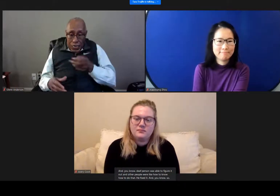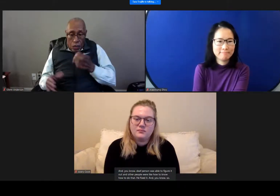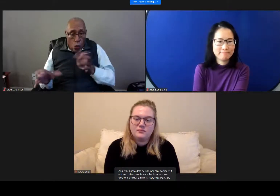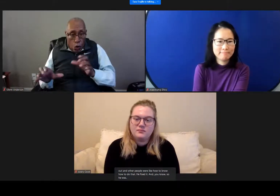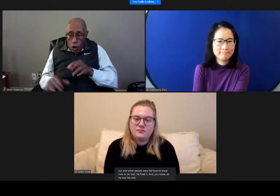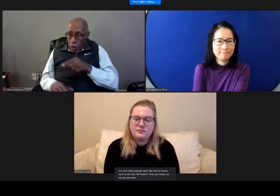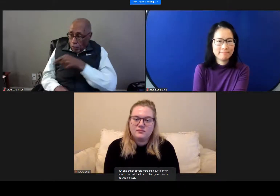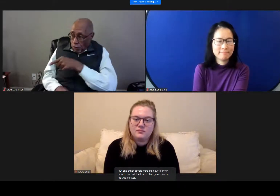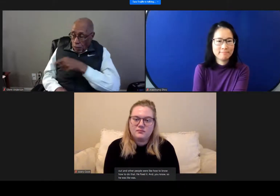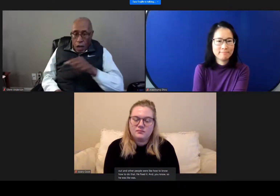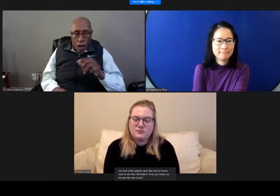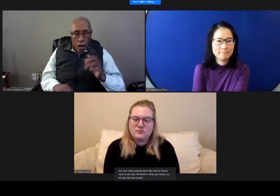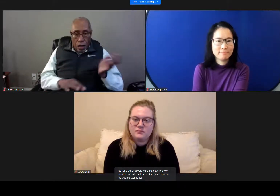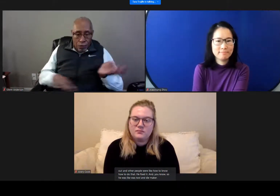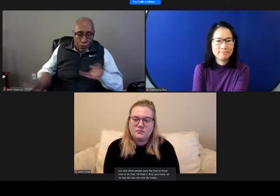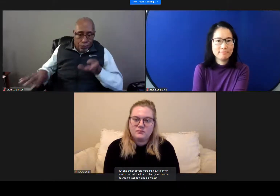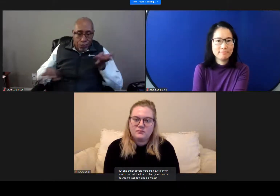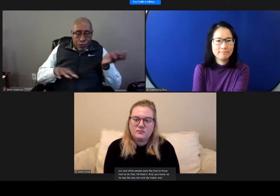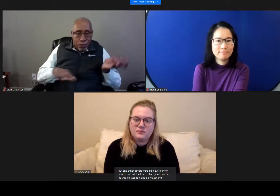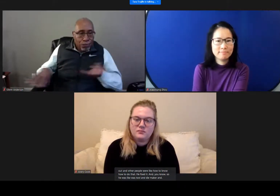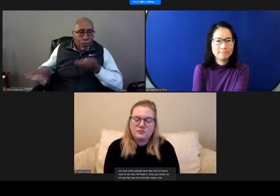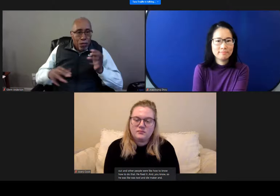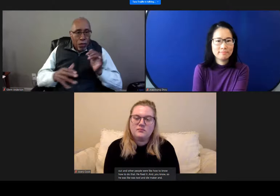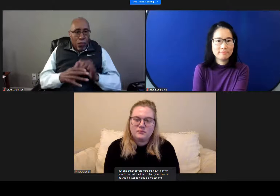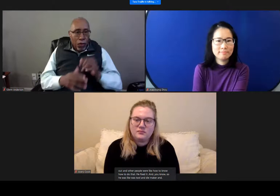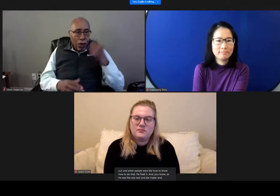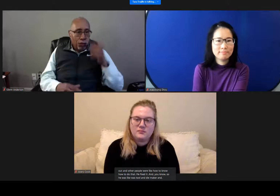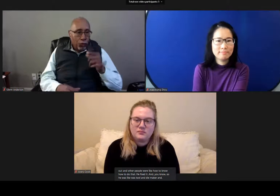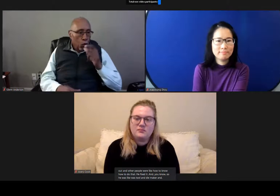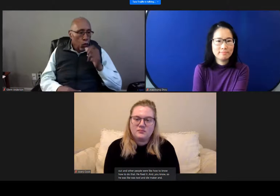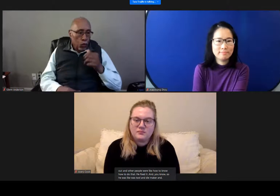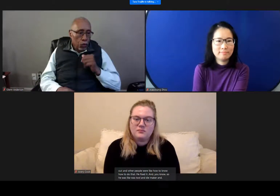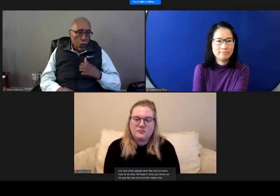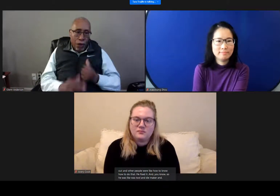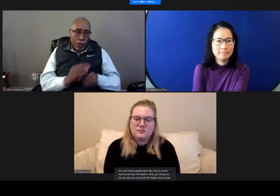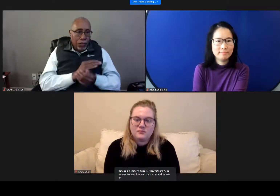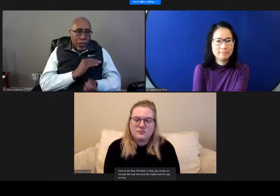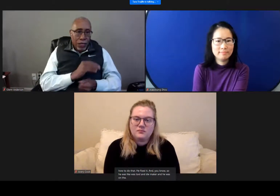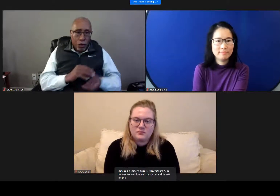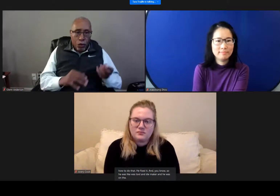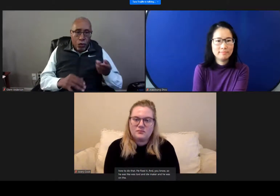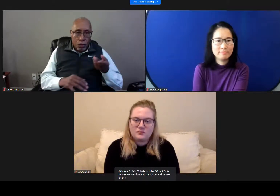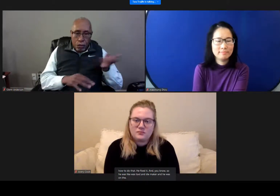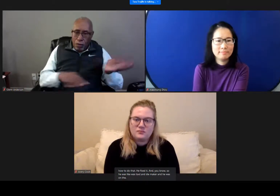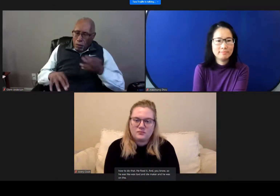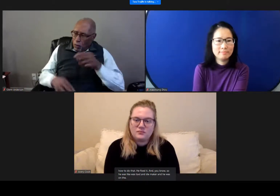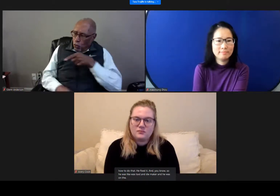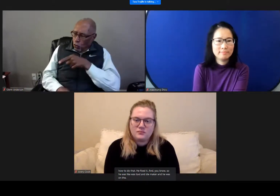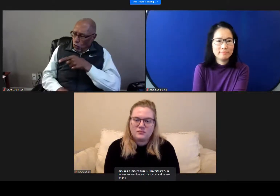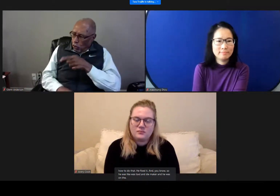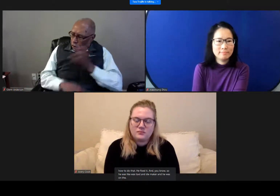was like, well, I was a tool and die maker. And he was on the